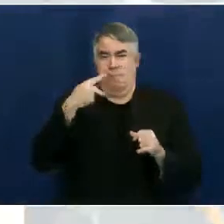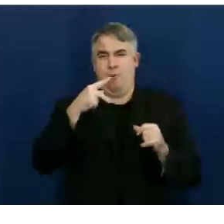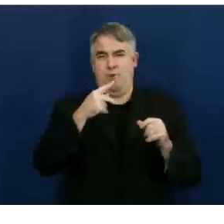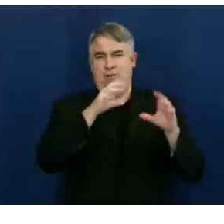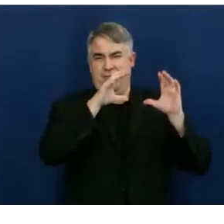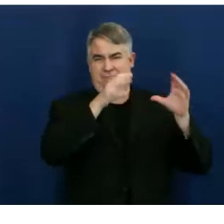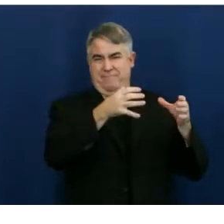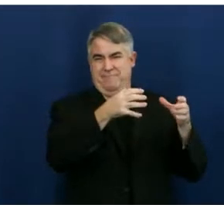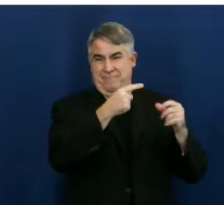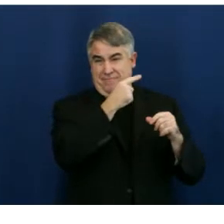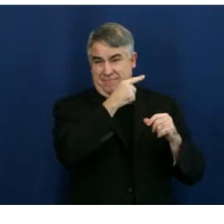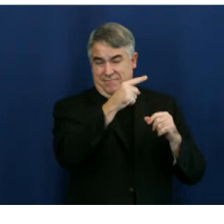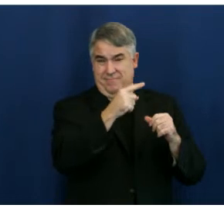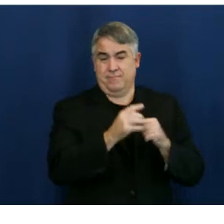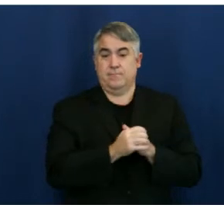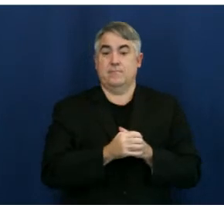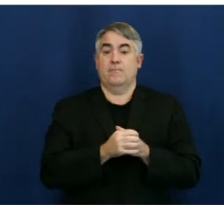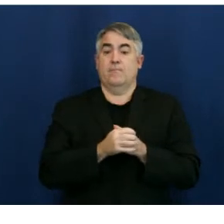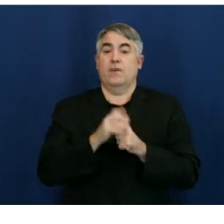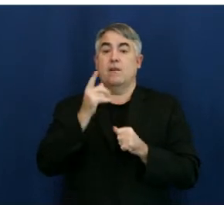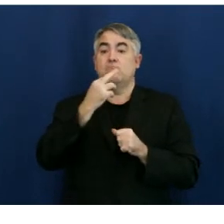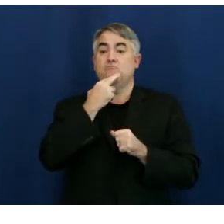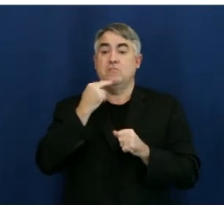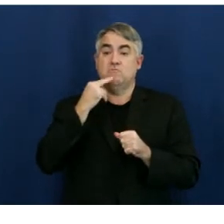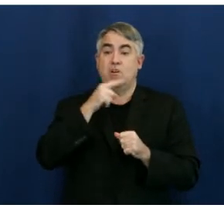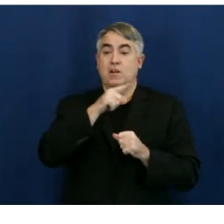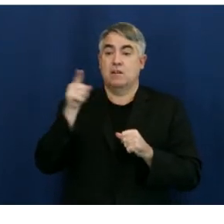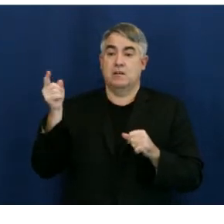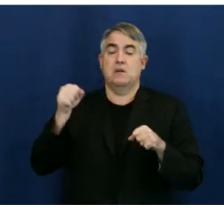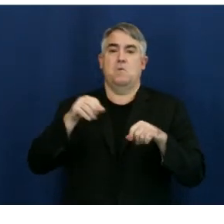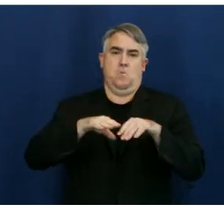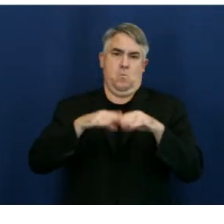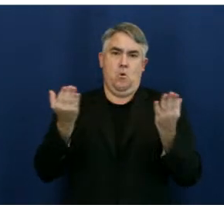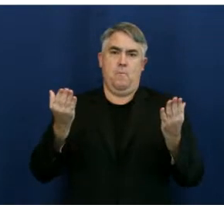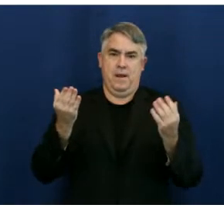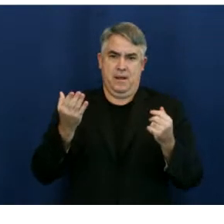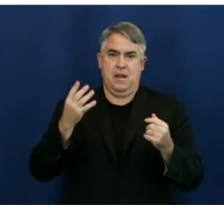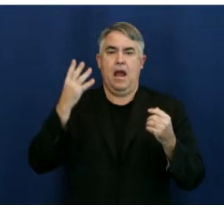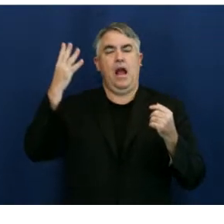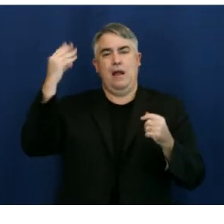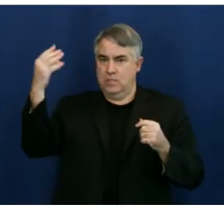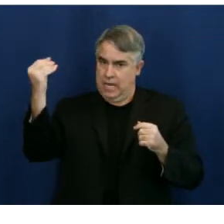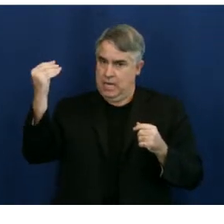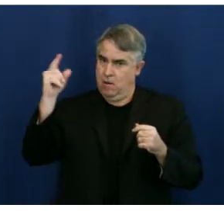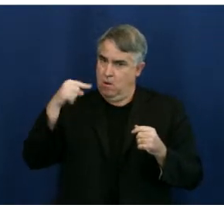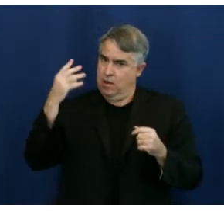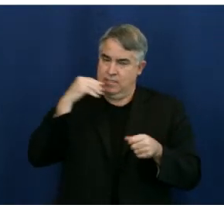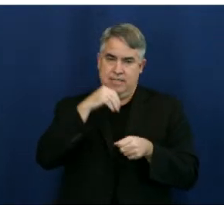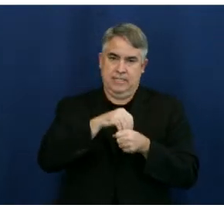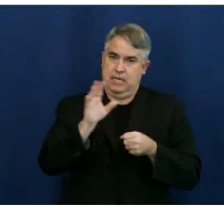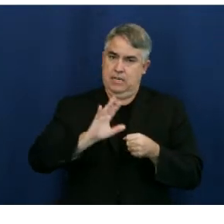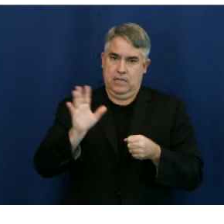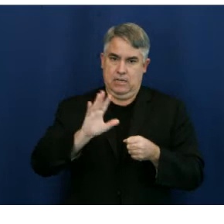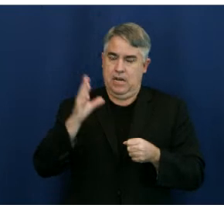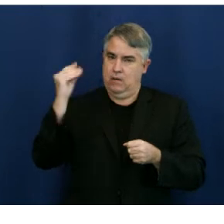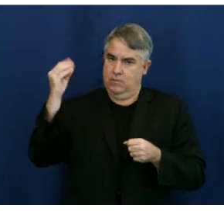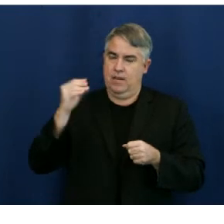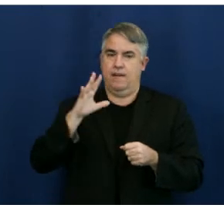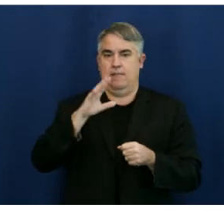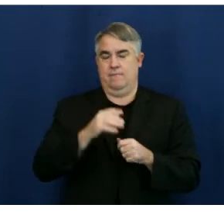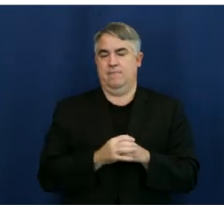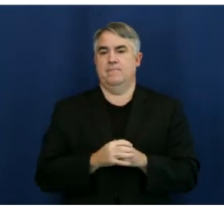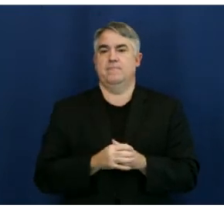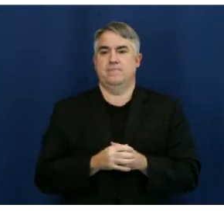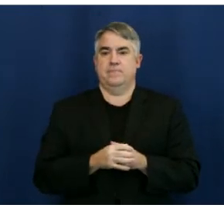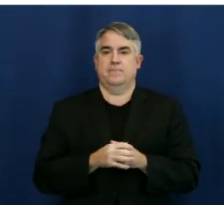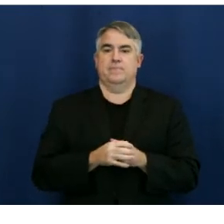the top, restaurants outdoors only. The time limitations, which we have had since May, I believe, remain